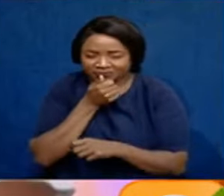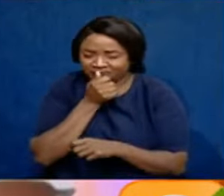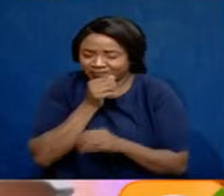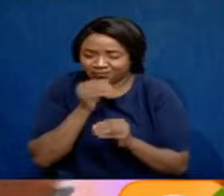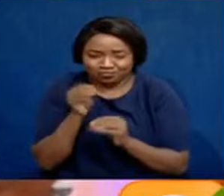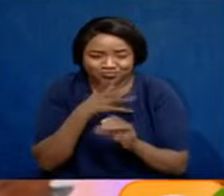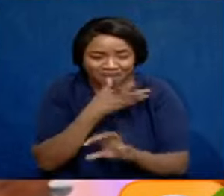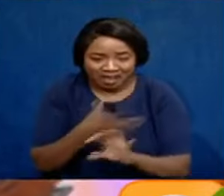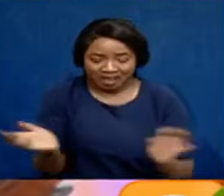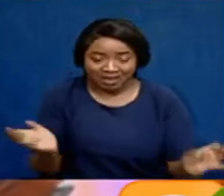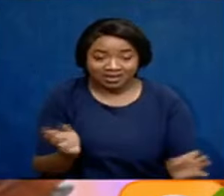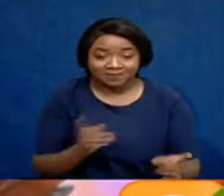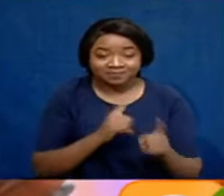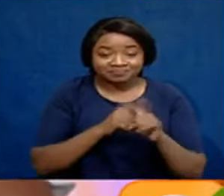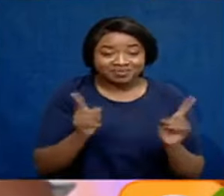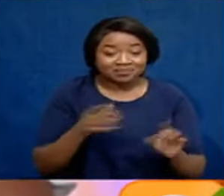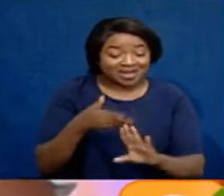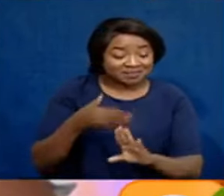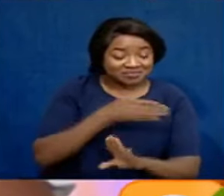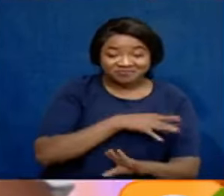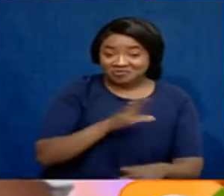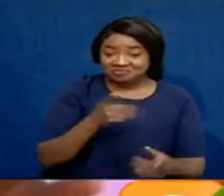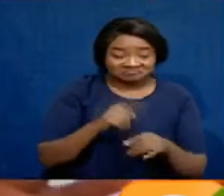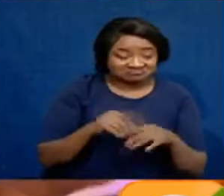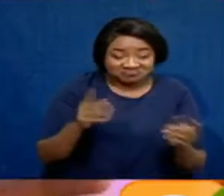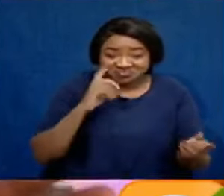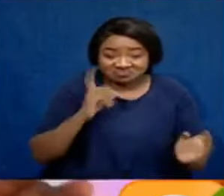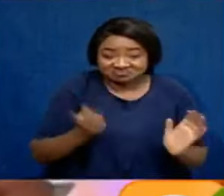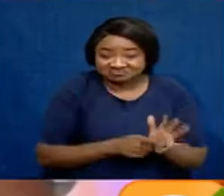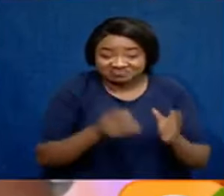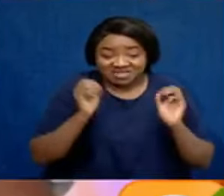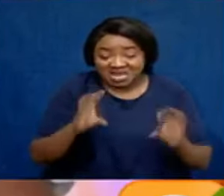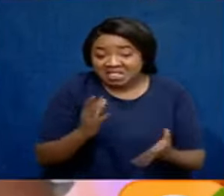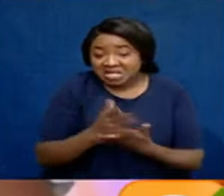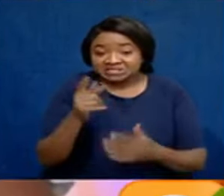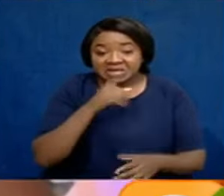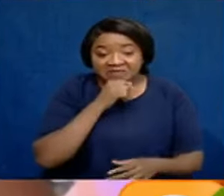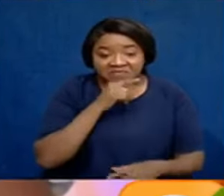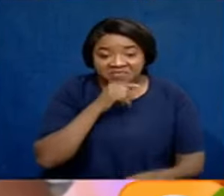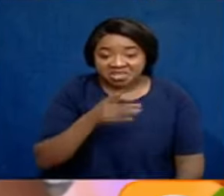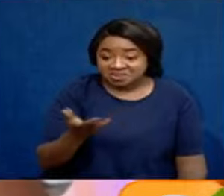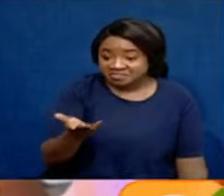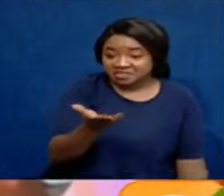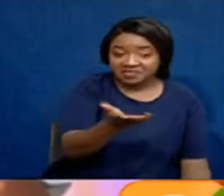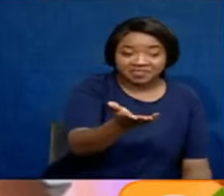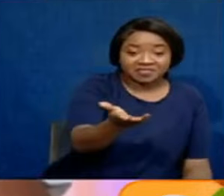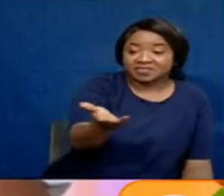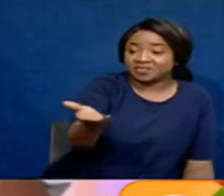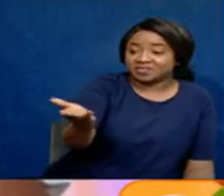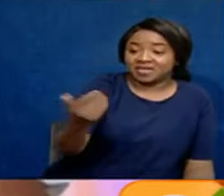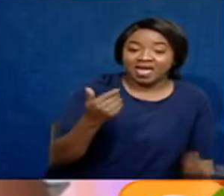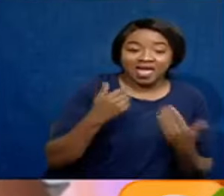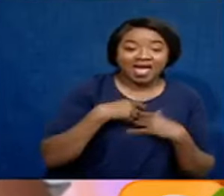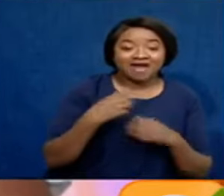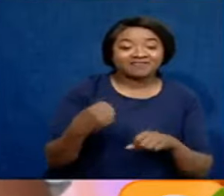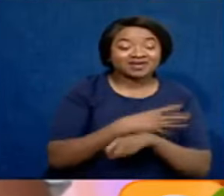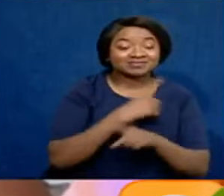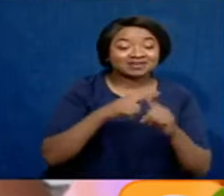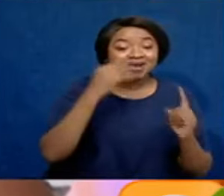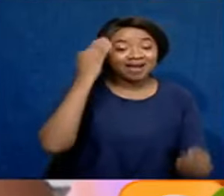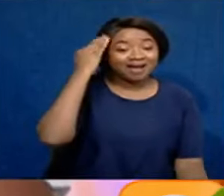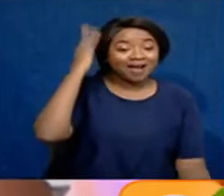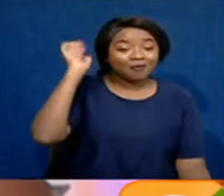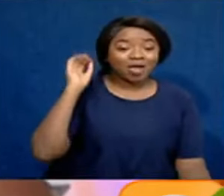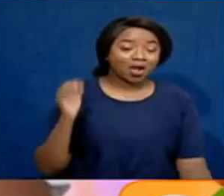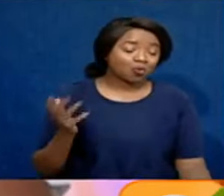is completely asymptomatic, such that you may have men sitting within us here, and they have cancer, but they are not aware. Mm. The